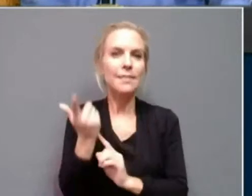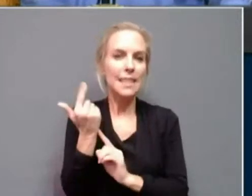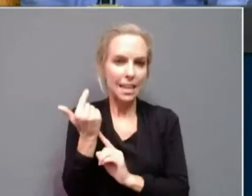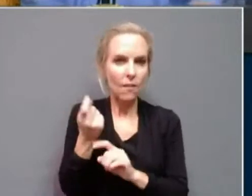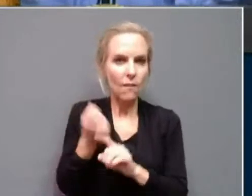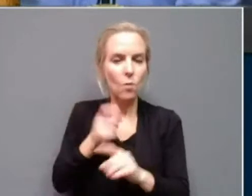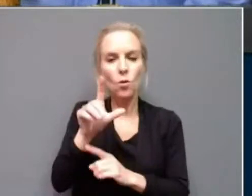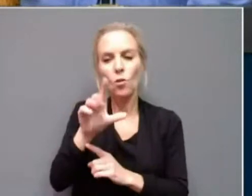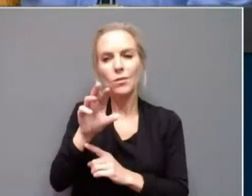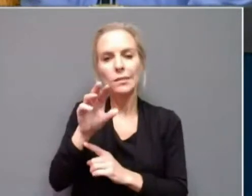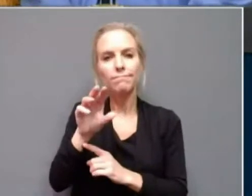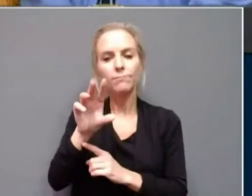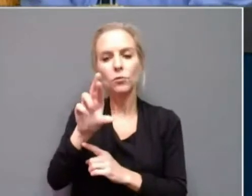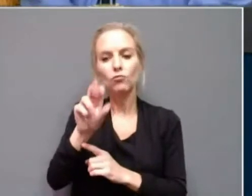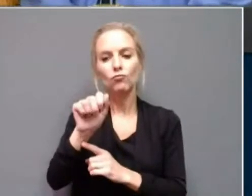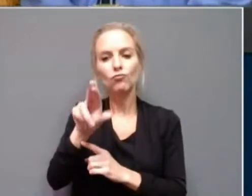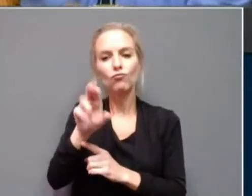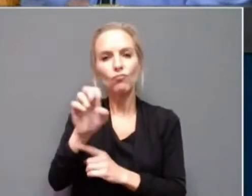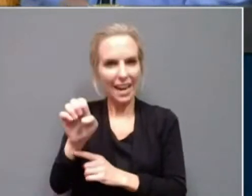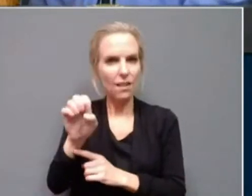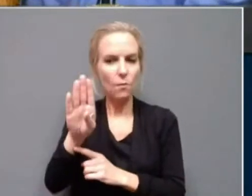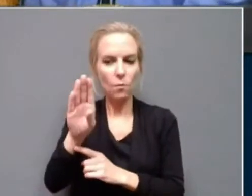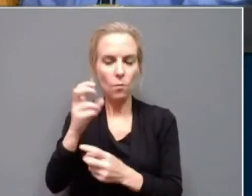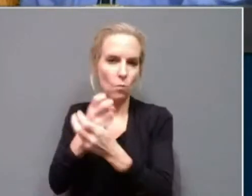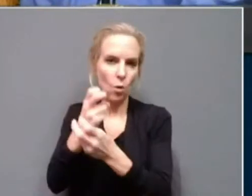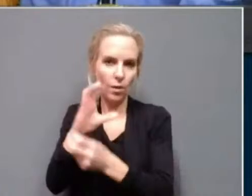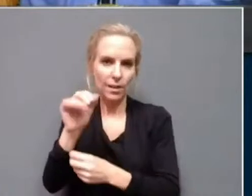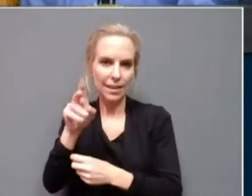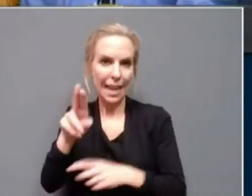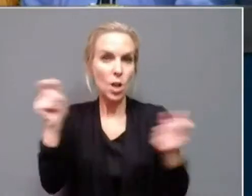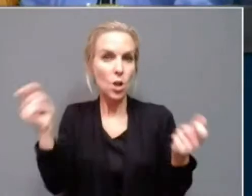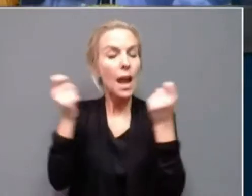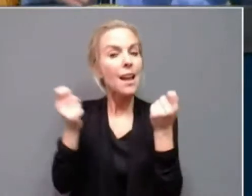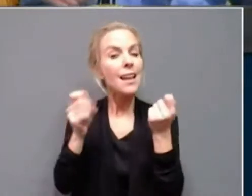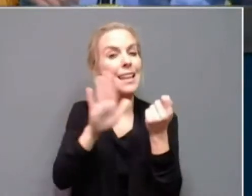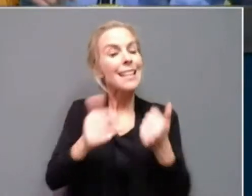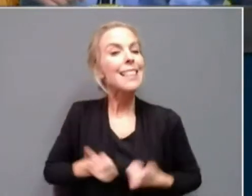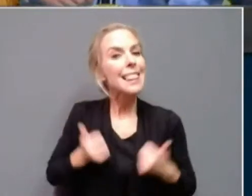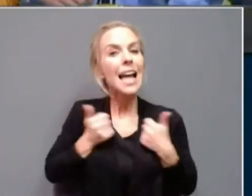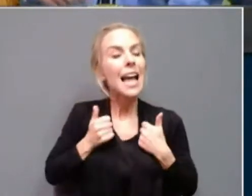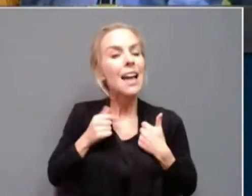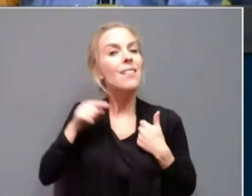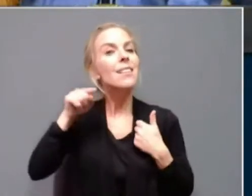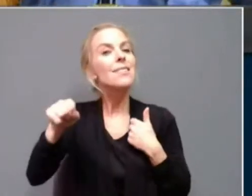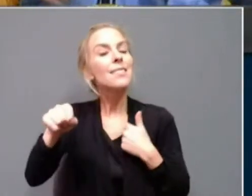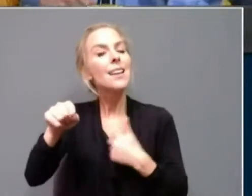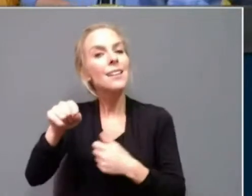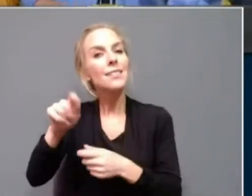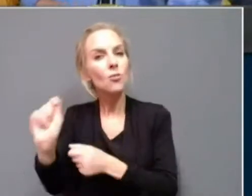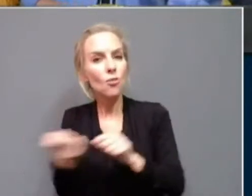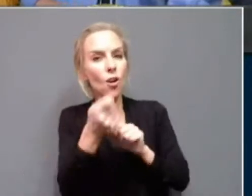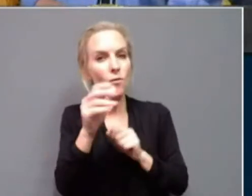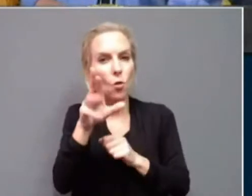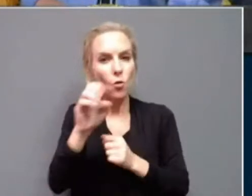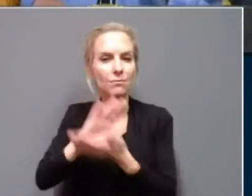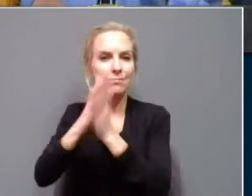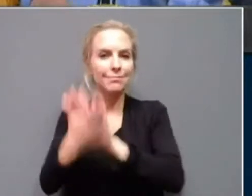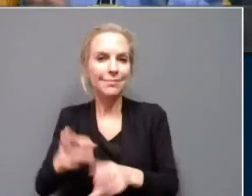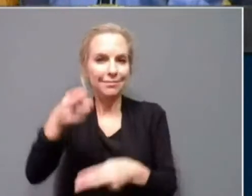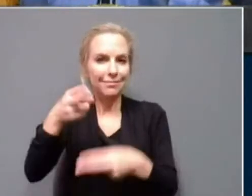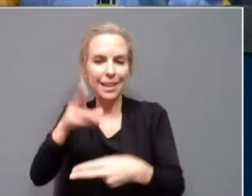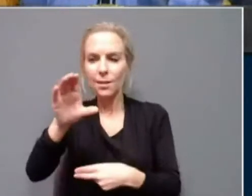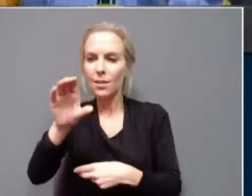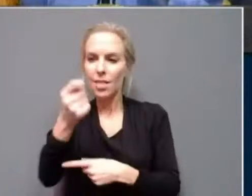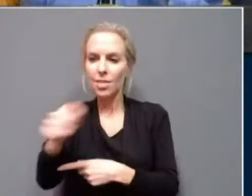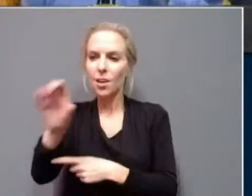form of bone cancer. To celebrate Cullen's life, the golf course at Mineral Mound State Park was officially renamed the Cullen at Mineral Mound